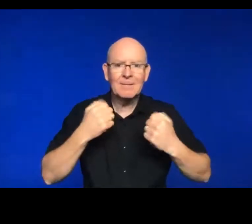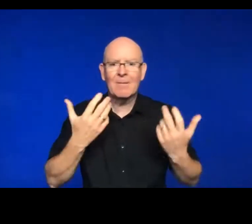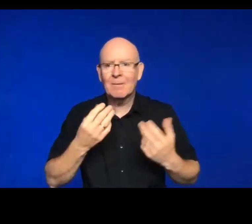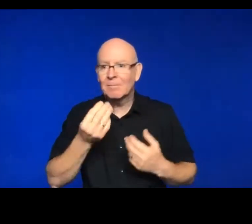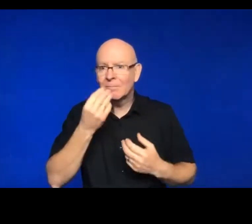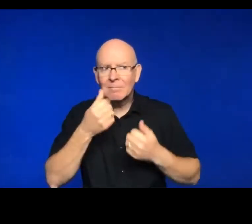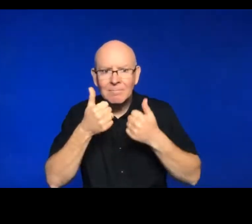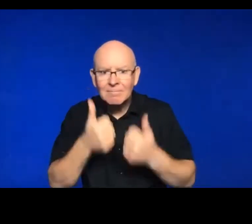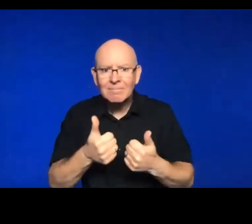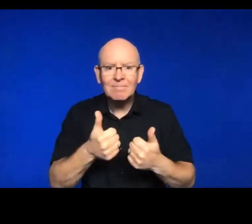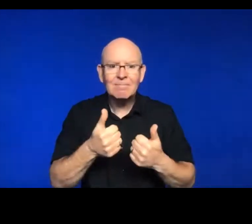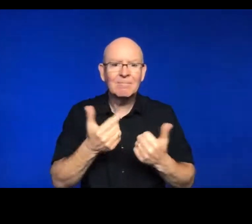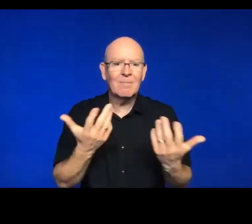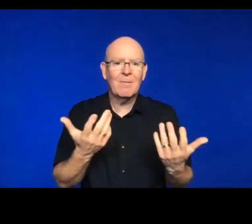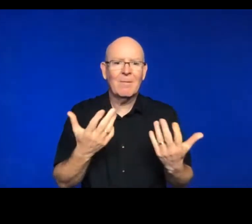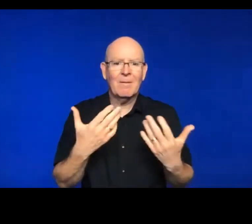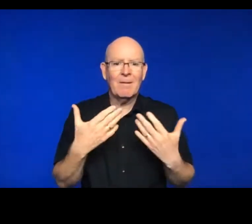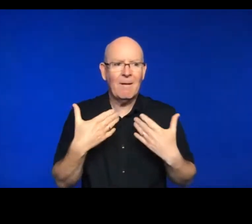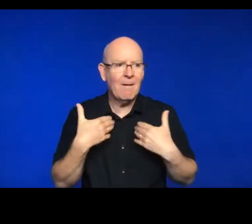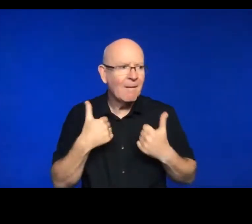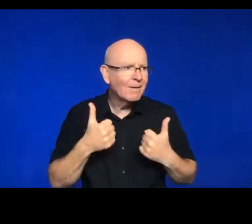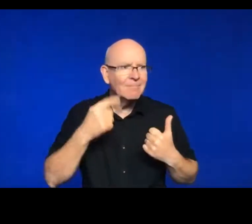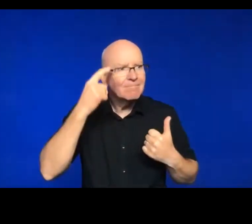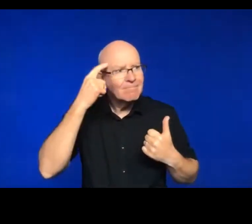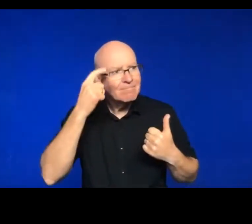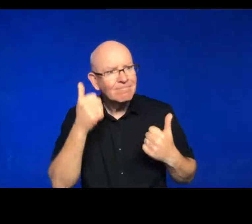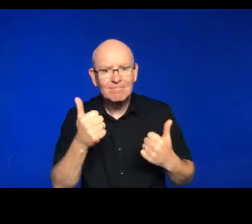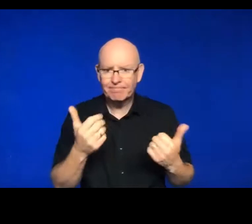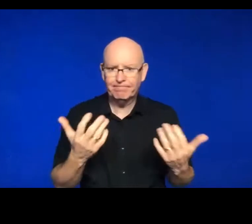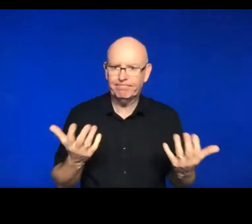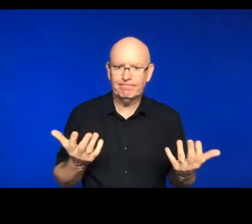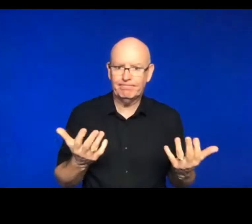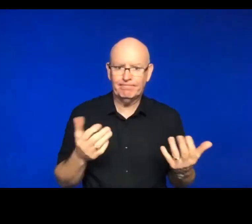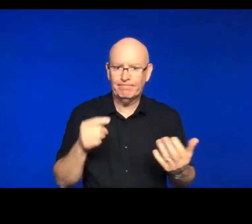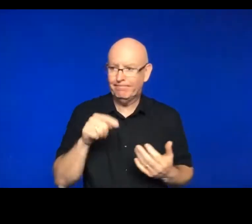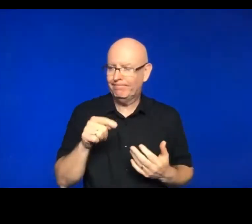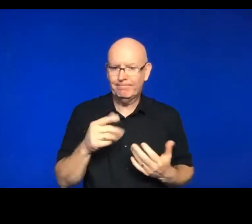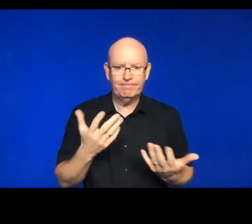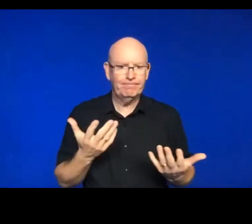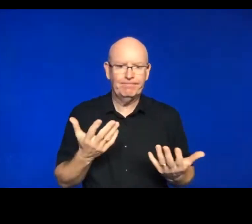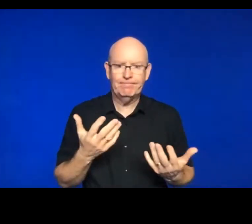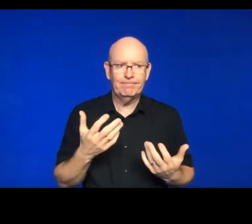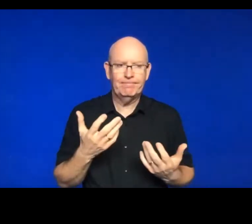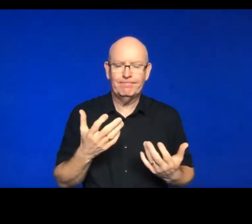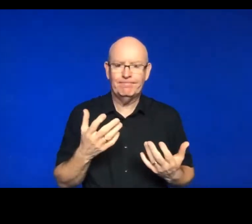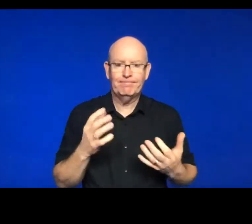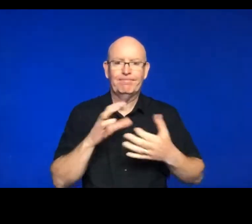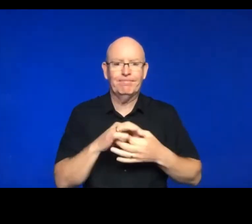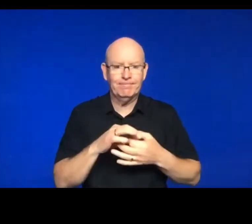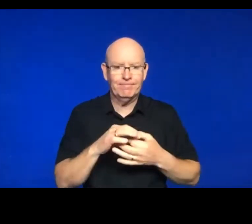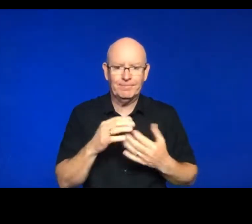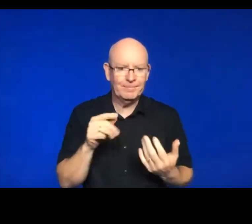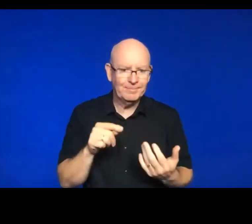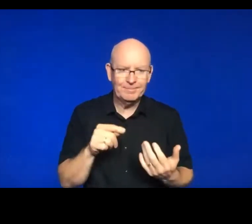due to very often to the health condition underlying to the disability, persons